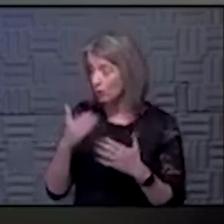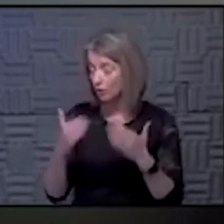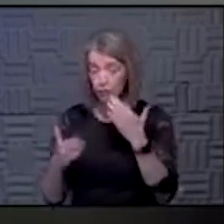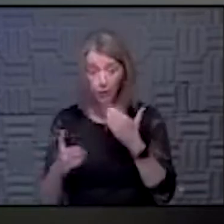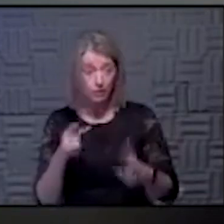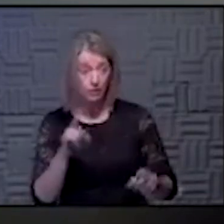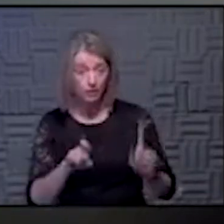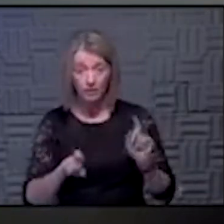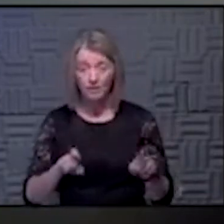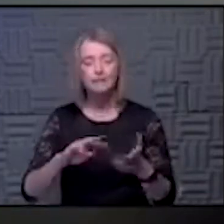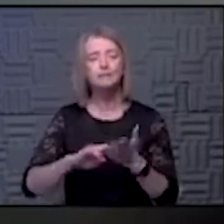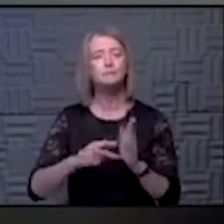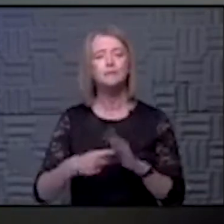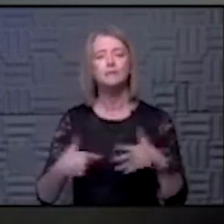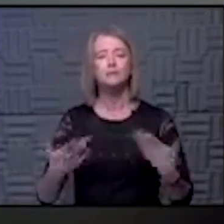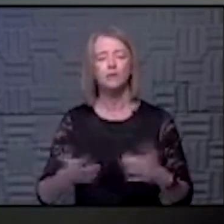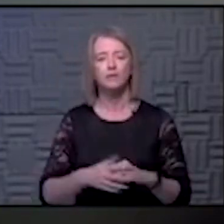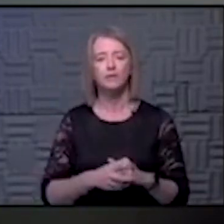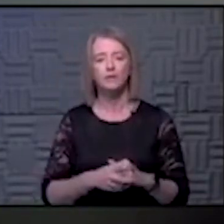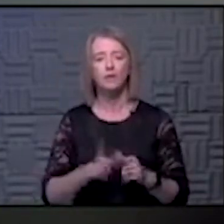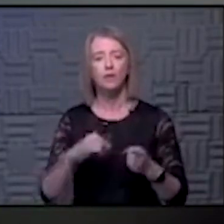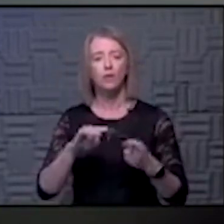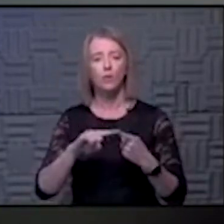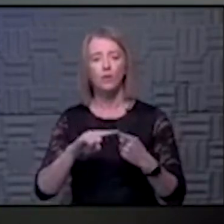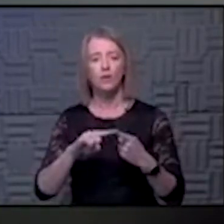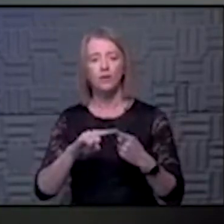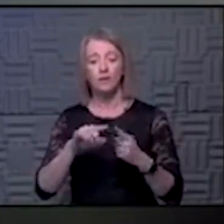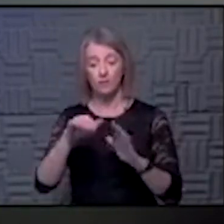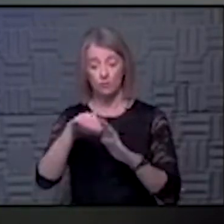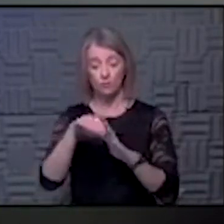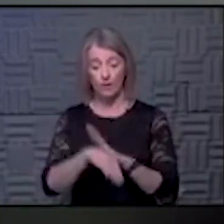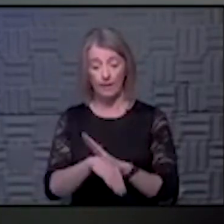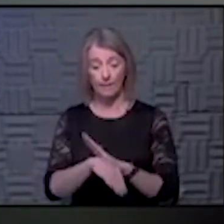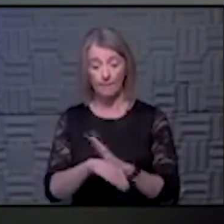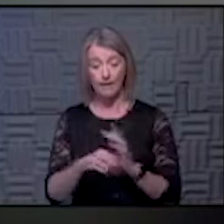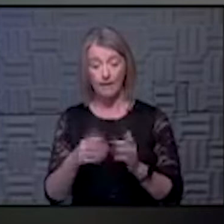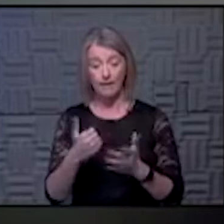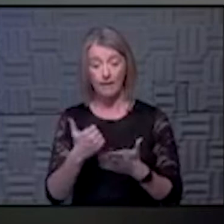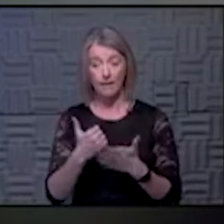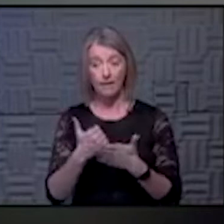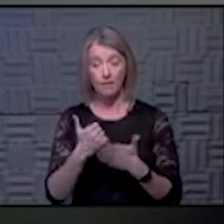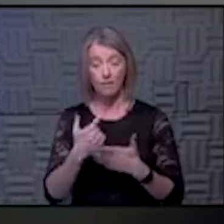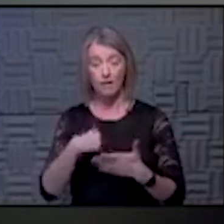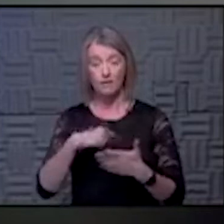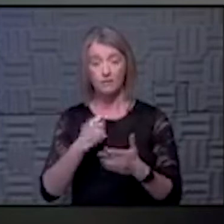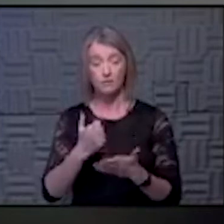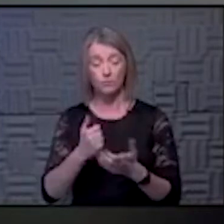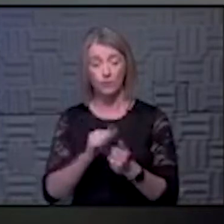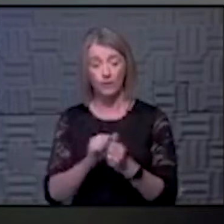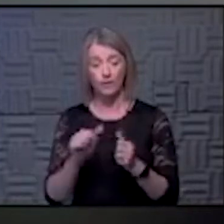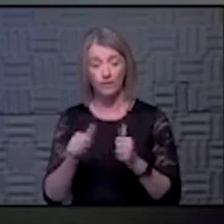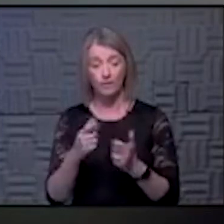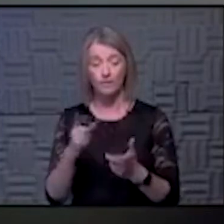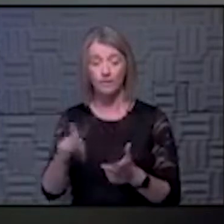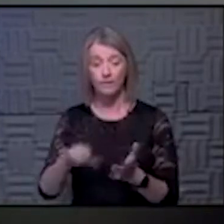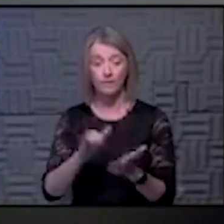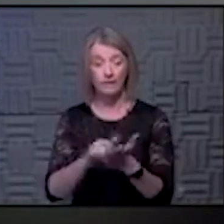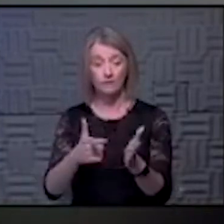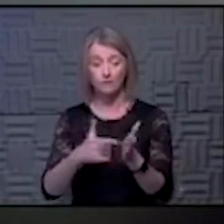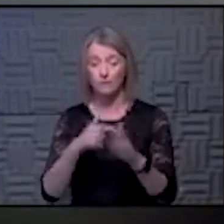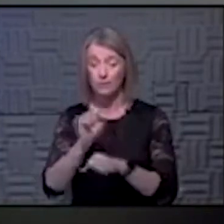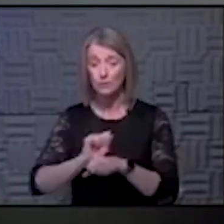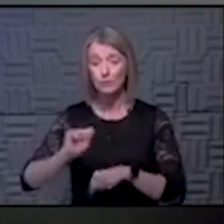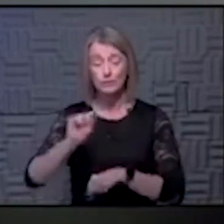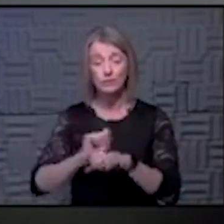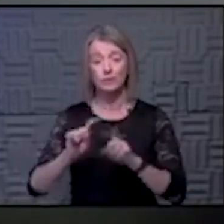good?" And what that means is, "Hey, when this ramp goes down, are you going to help us drop some bodies? Because that's what's required."